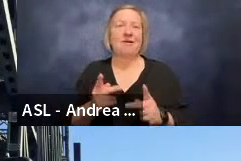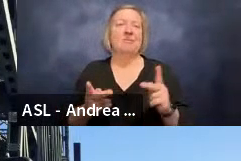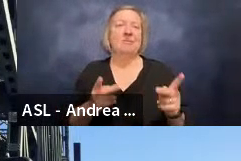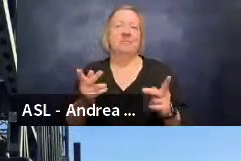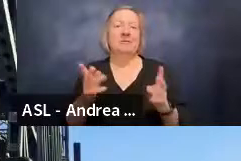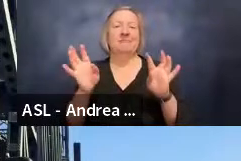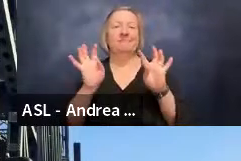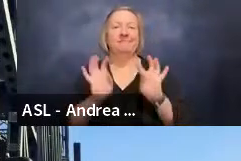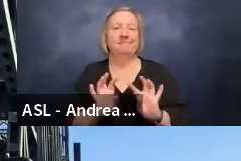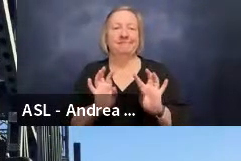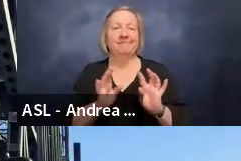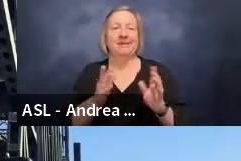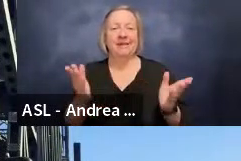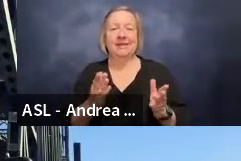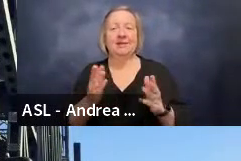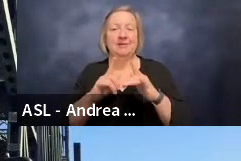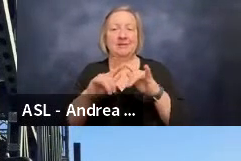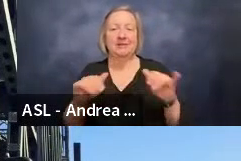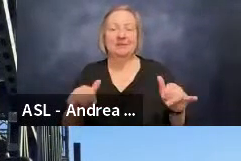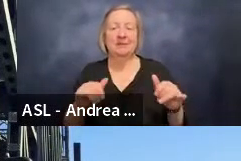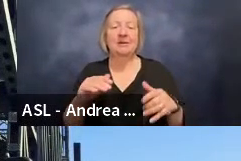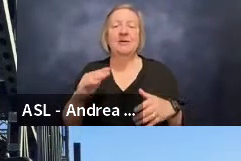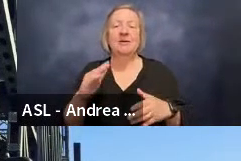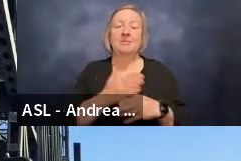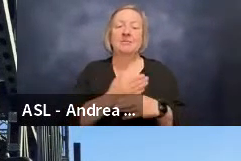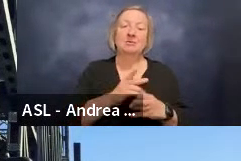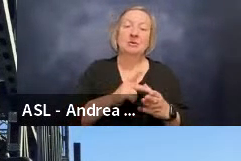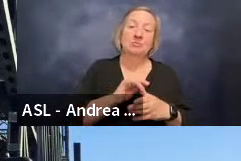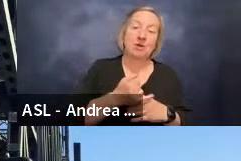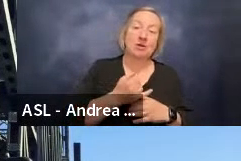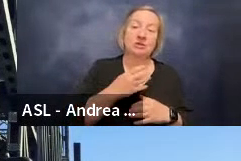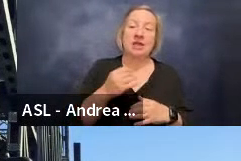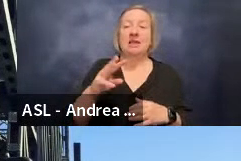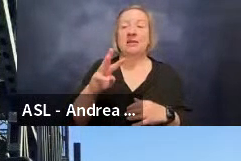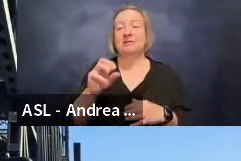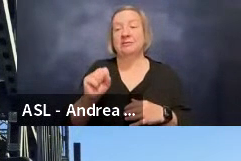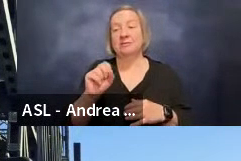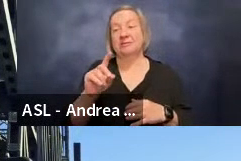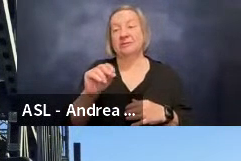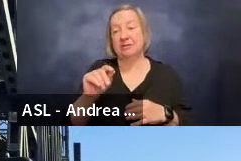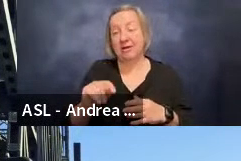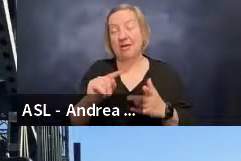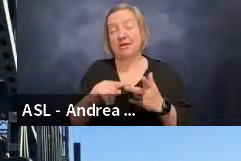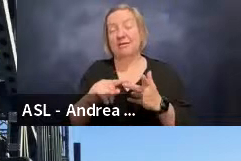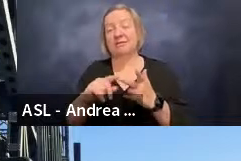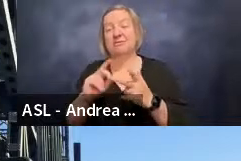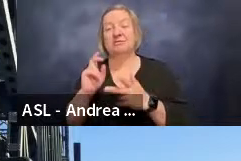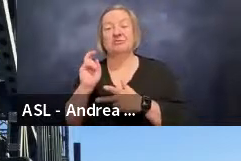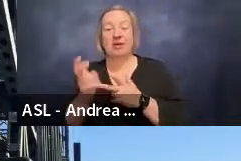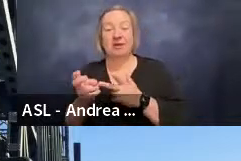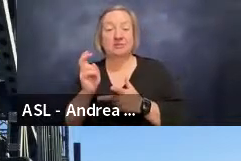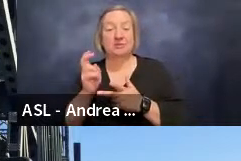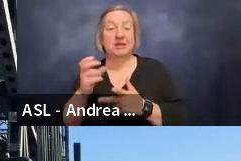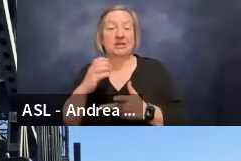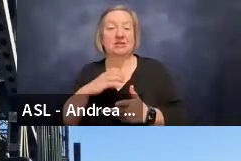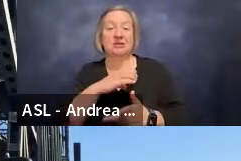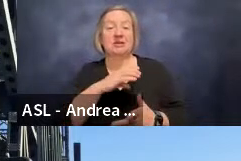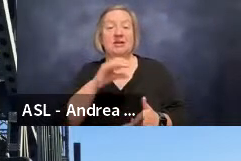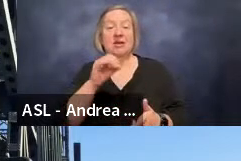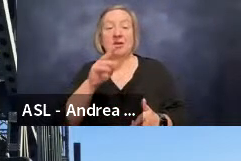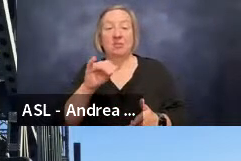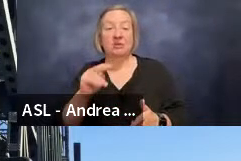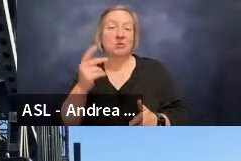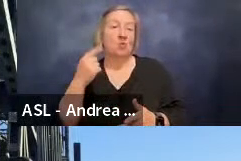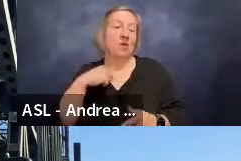same time, so that between the project and WSDOT and the Transportation Commissions, one of us can answer